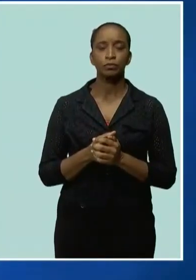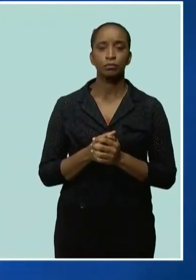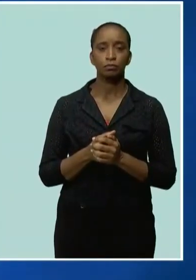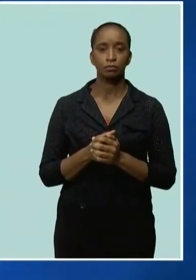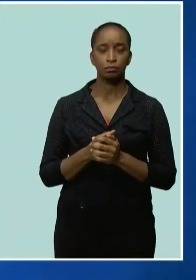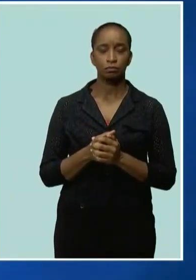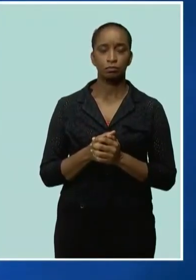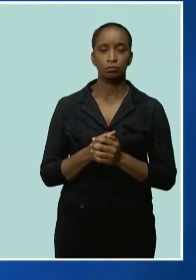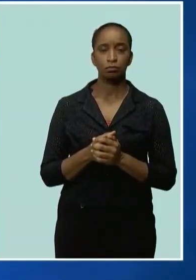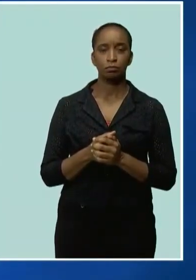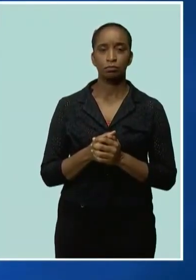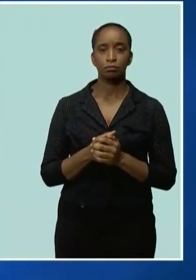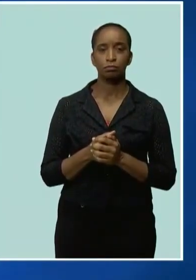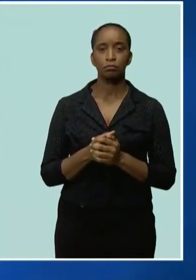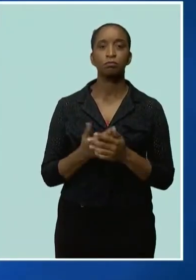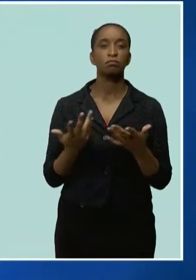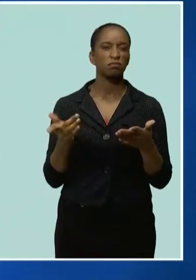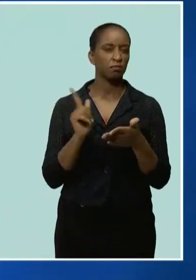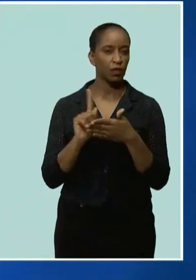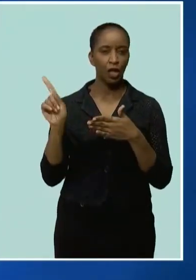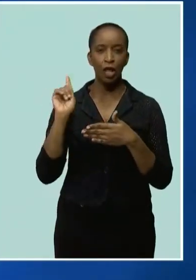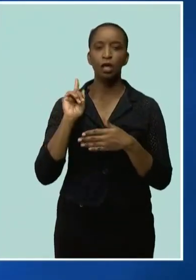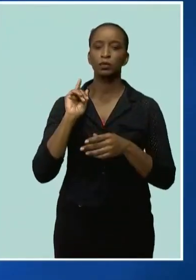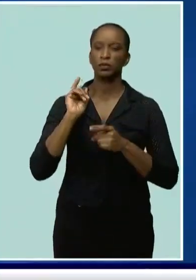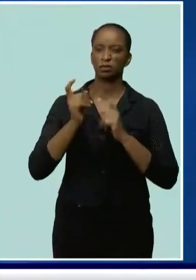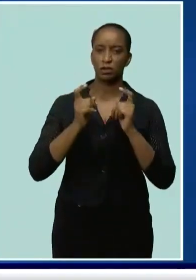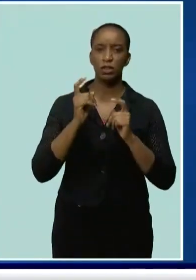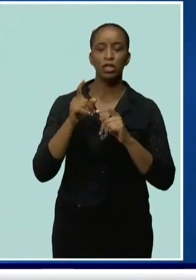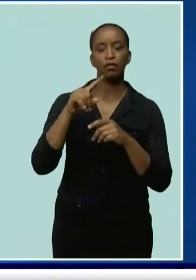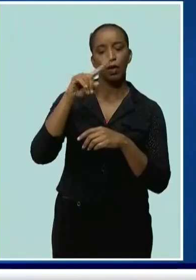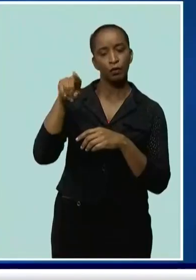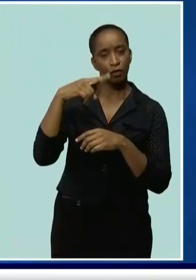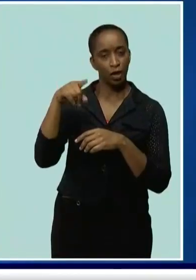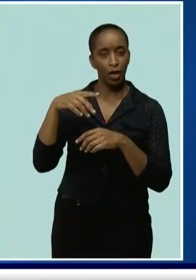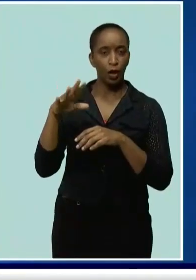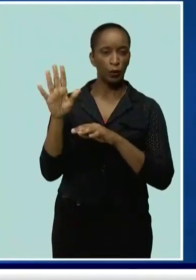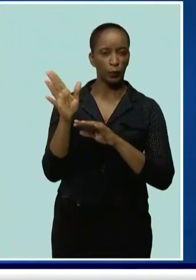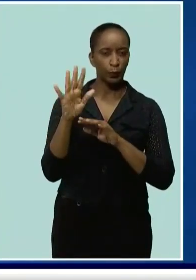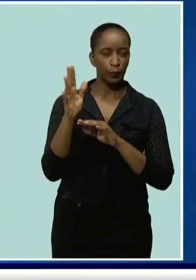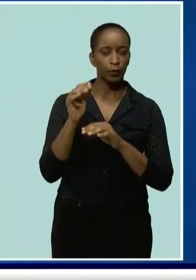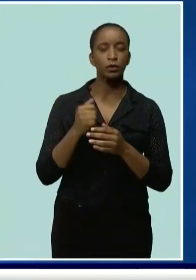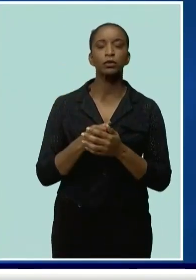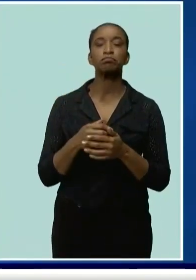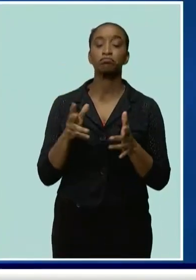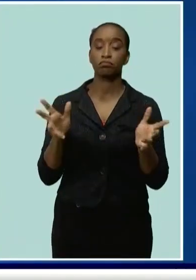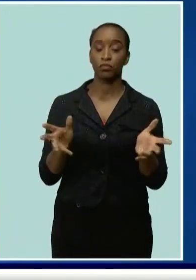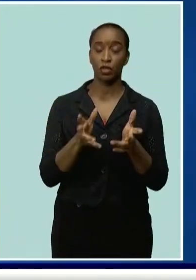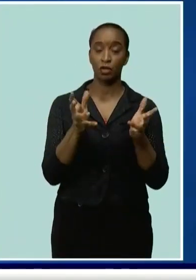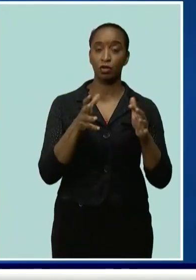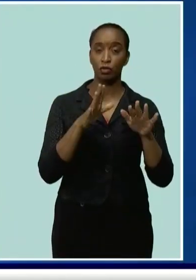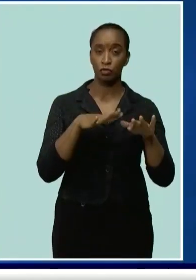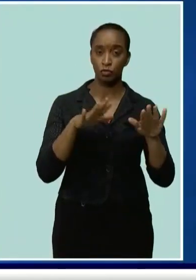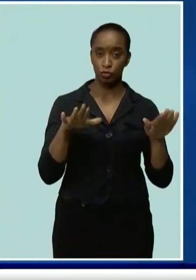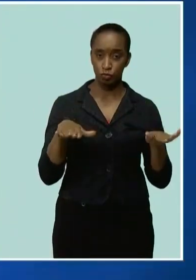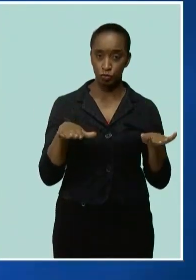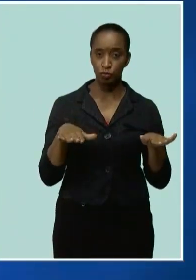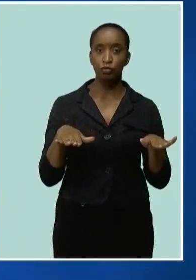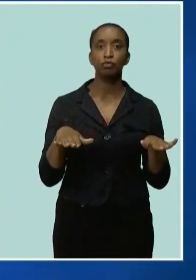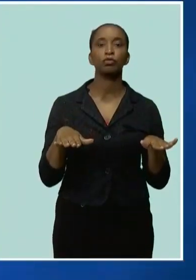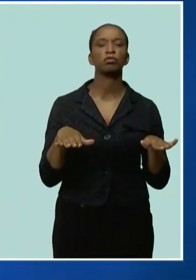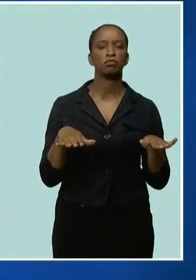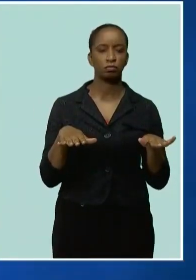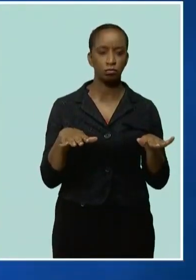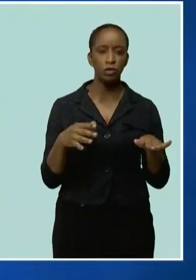donated to teachers last week to keep in the classrooms. And we are also encouraging them, the children, to use as much water